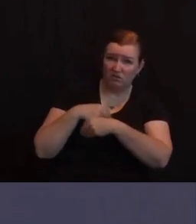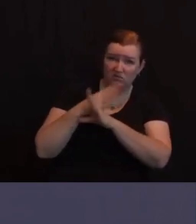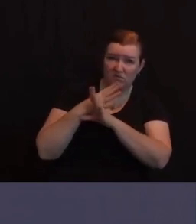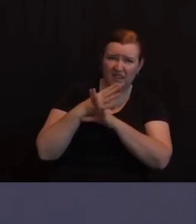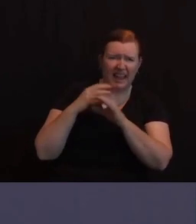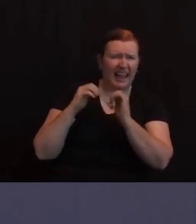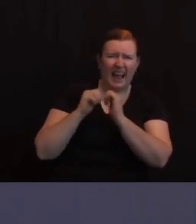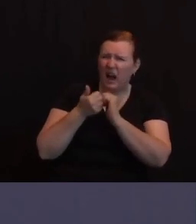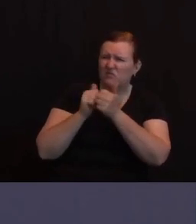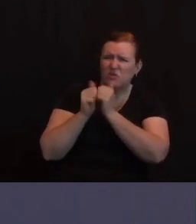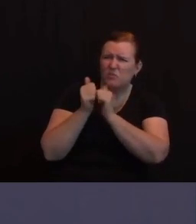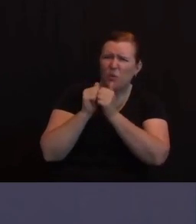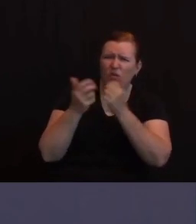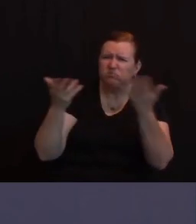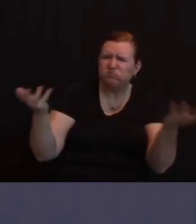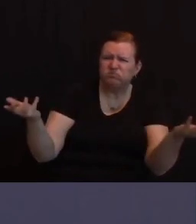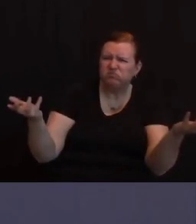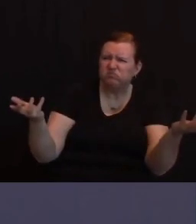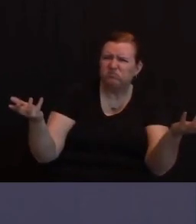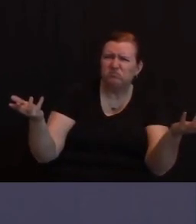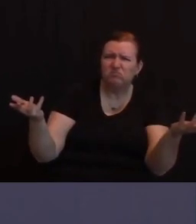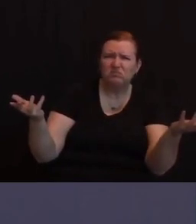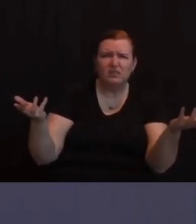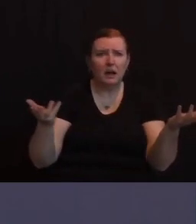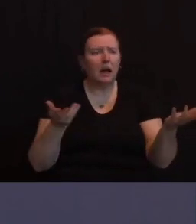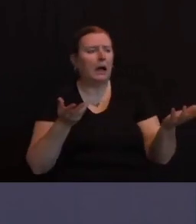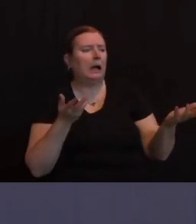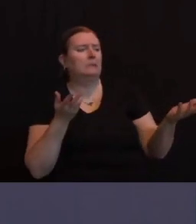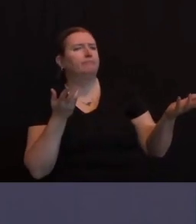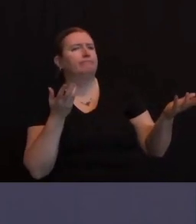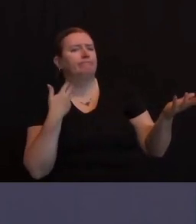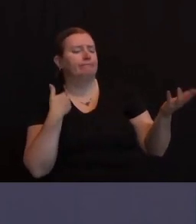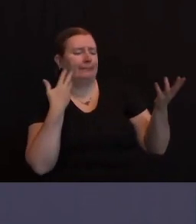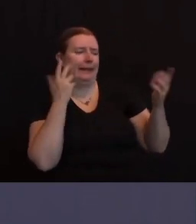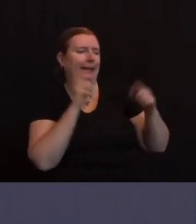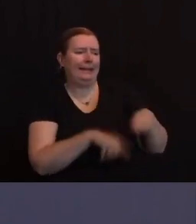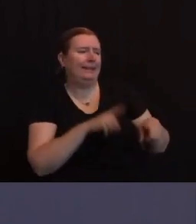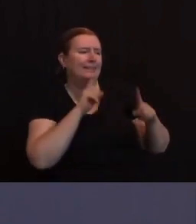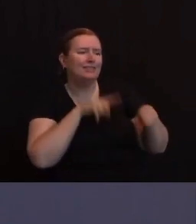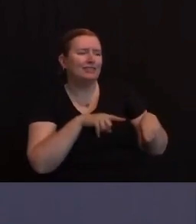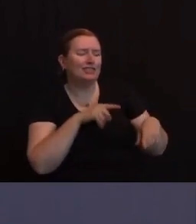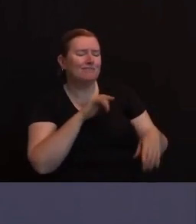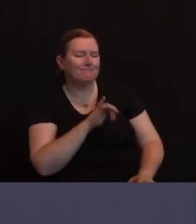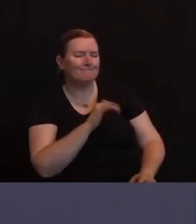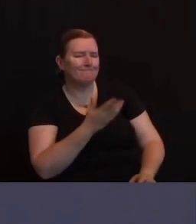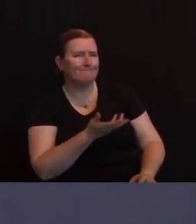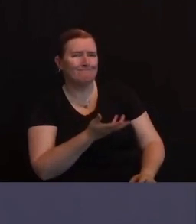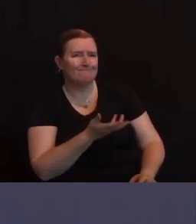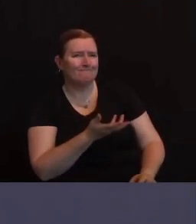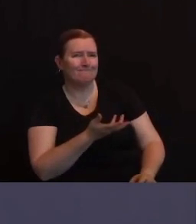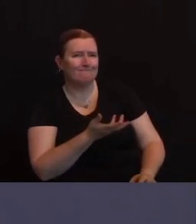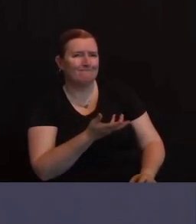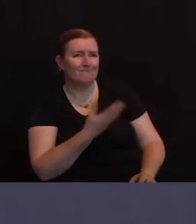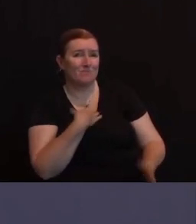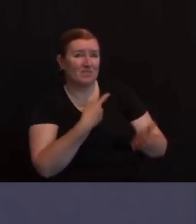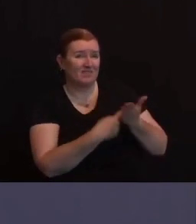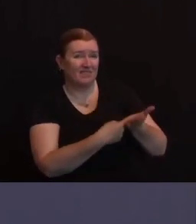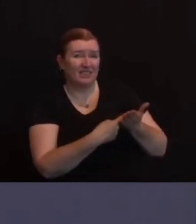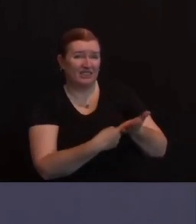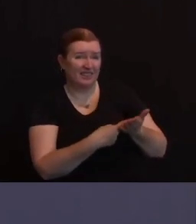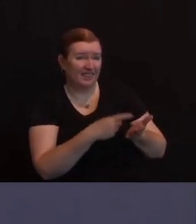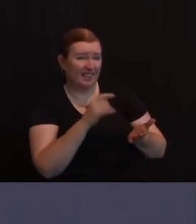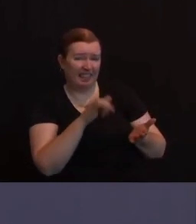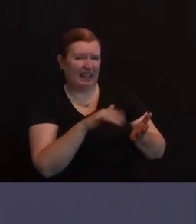that's a hypothetical, which I won't answer because that's not where I am, and that's not the parameters we'll put out are